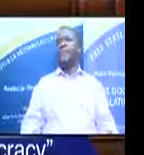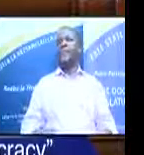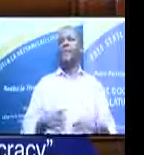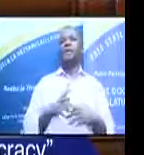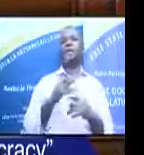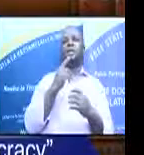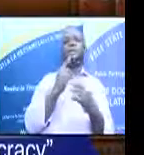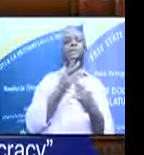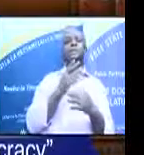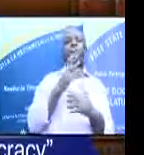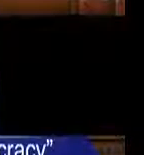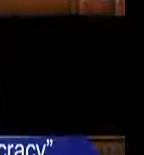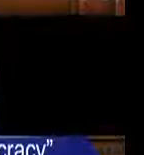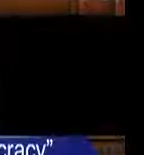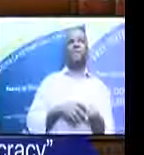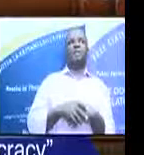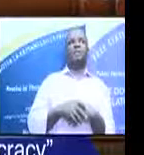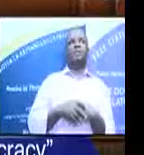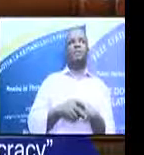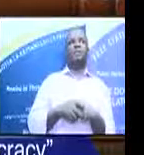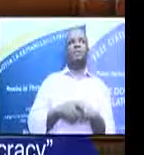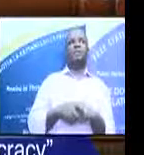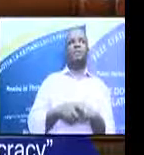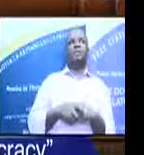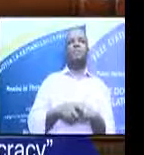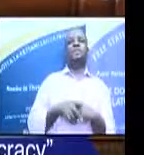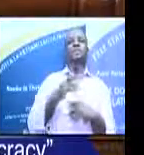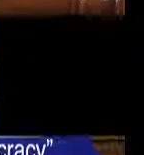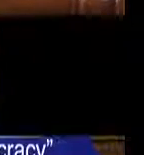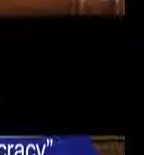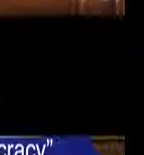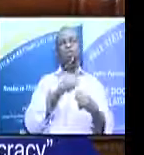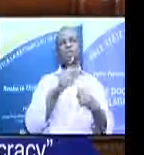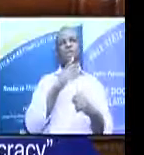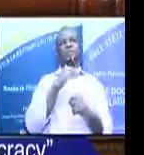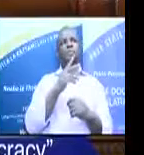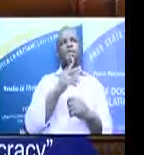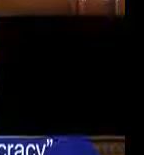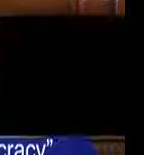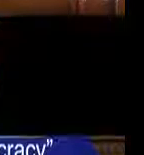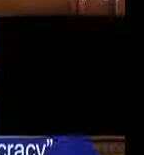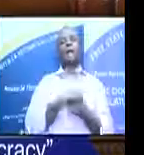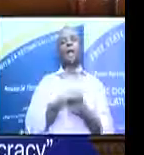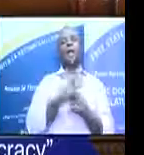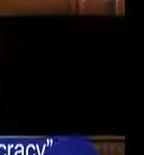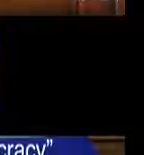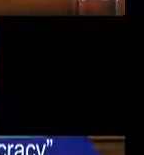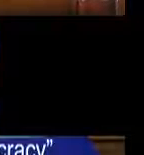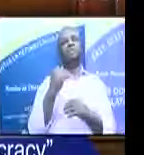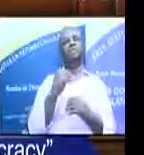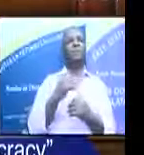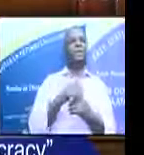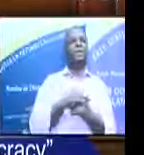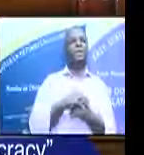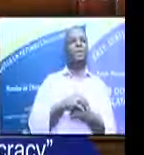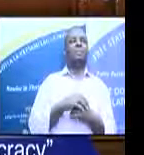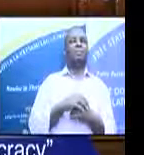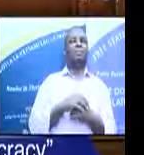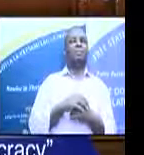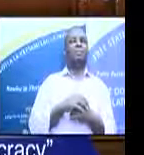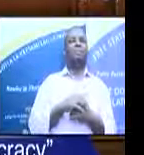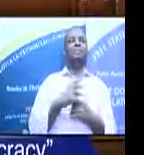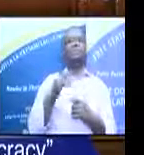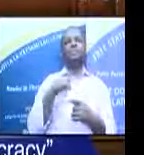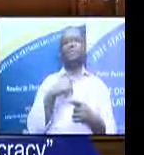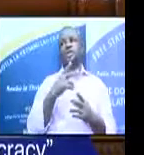Honorable Speaker, again I refer to previous sittings. So in last week, you made